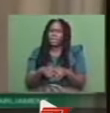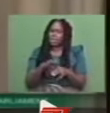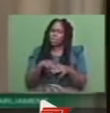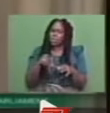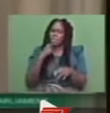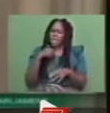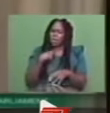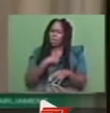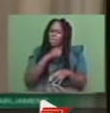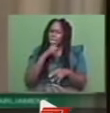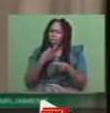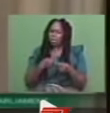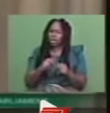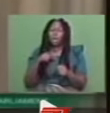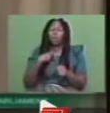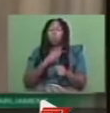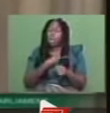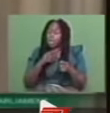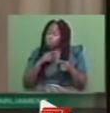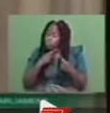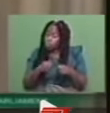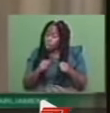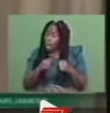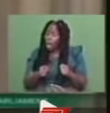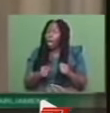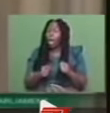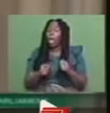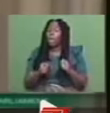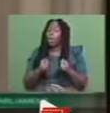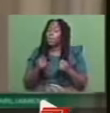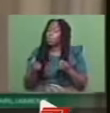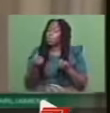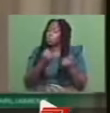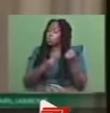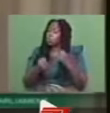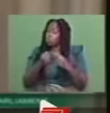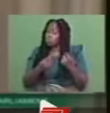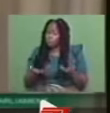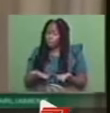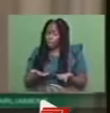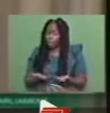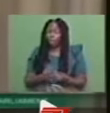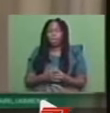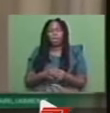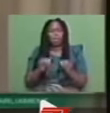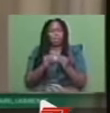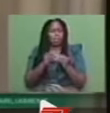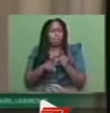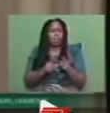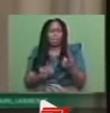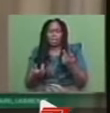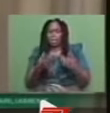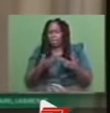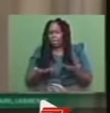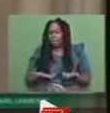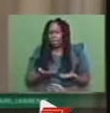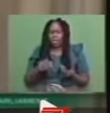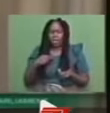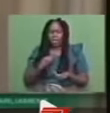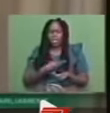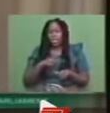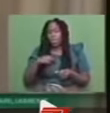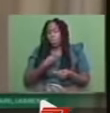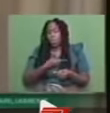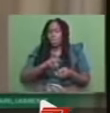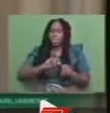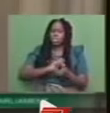Education tourism when we built that campus down in South, so more people could come from the Caribbean. These were some of the areas for diversification. So